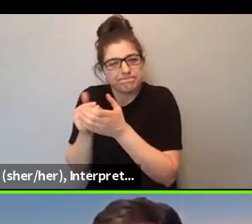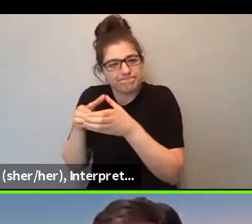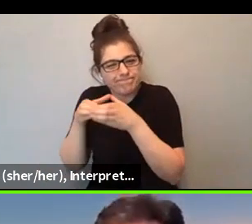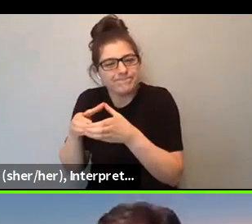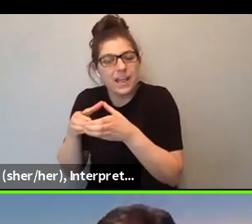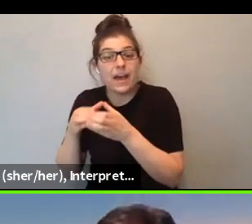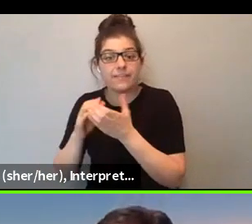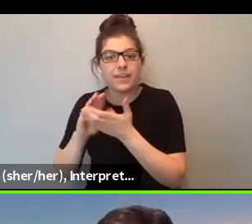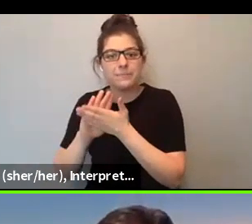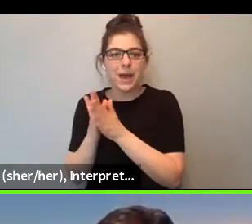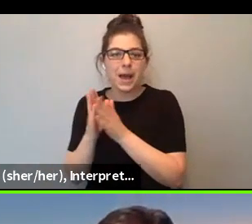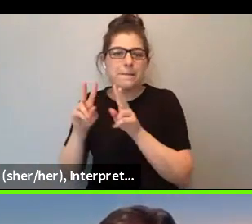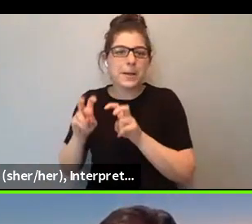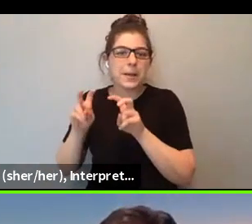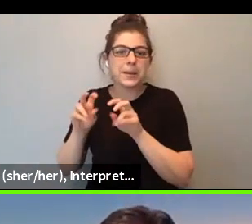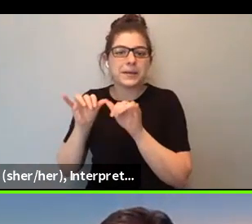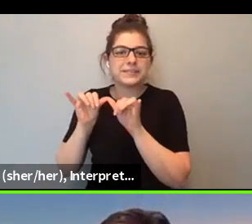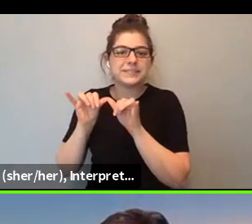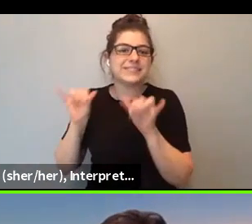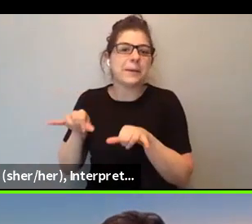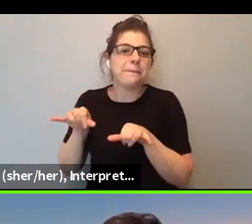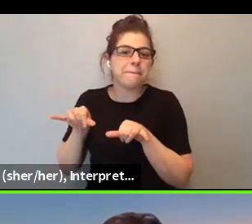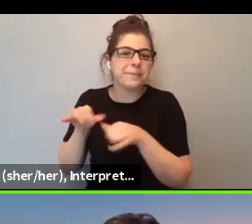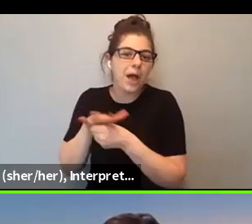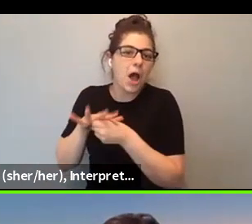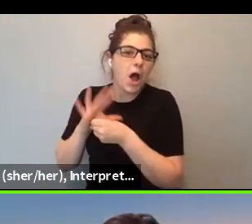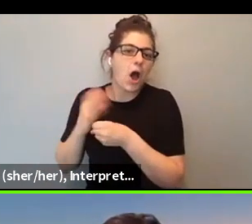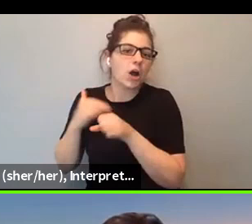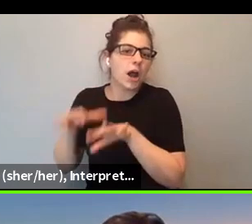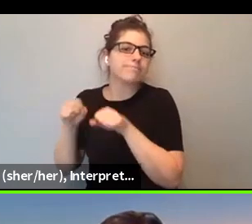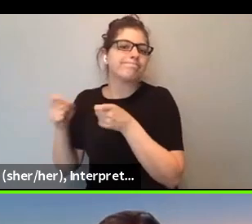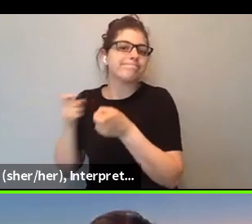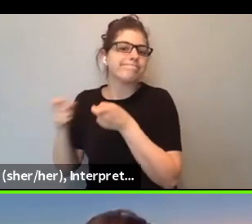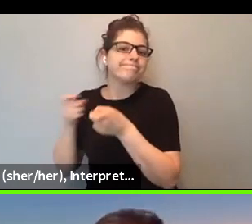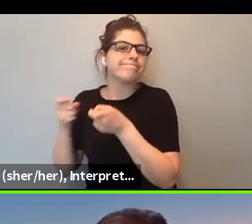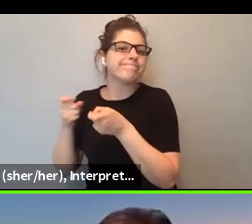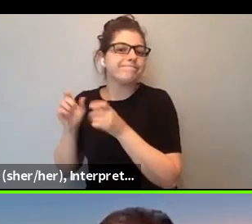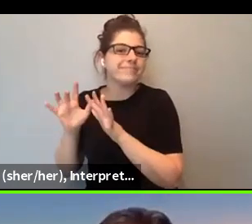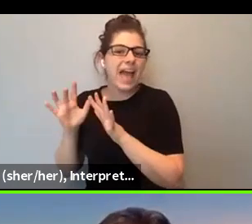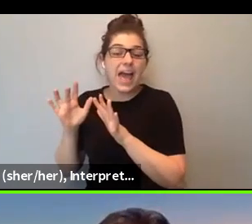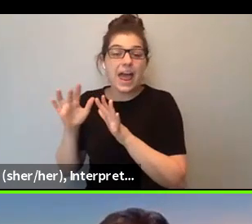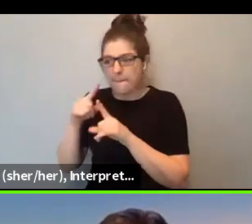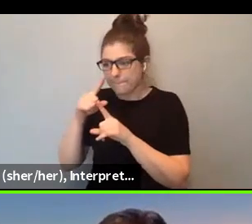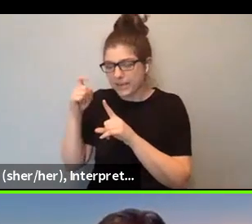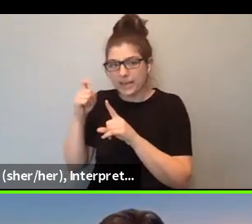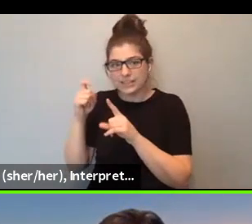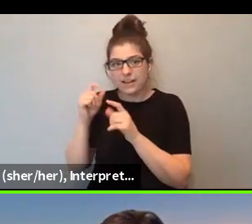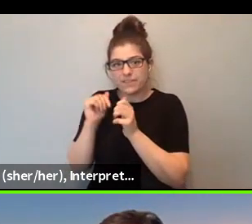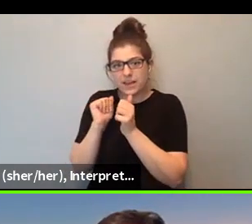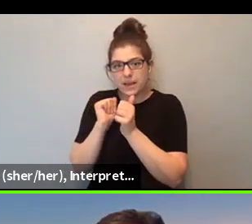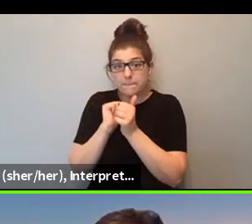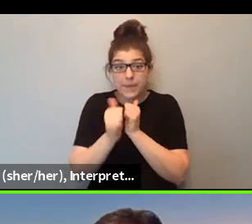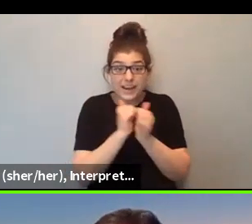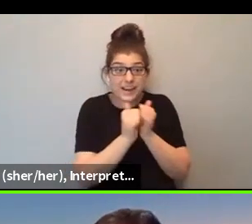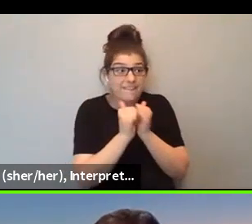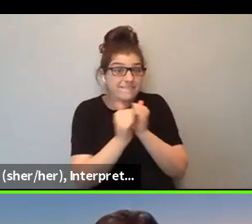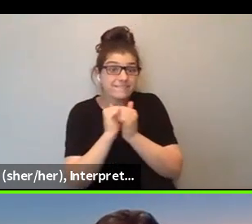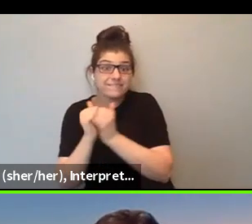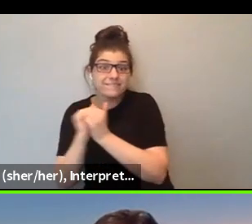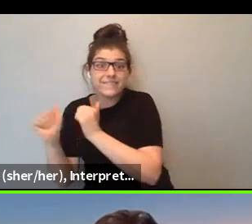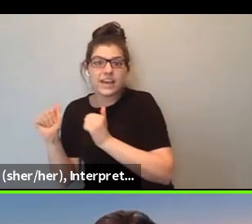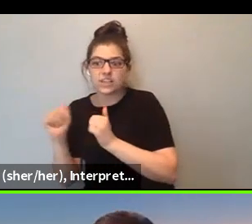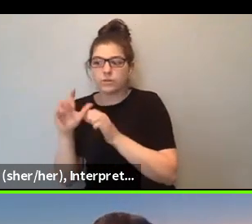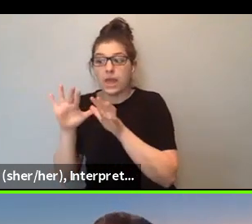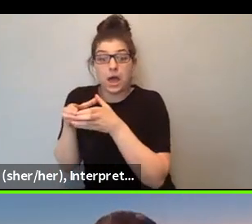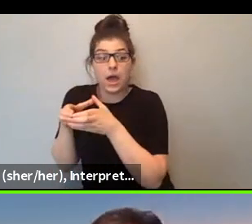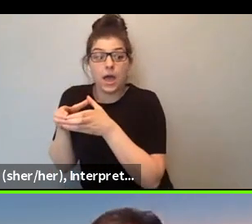fiefdoms, little territories. And I think it's because of the competitive nature of the field, it's really hard sometimes to